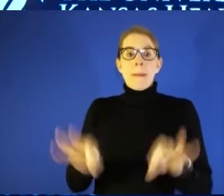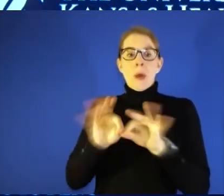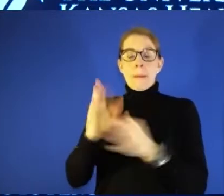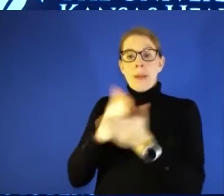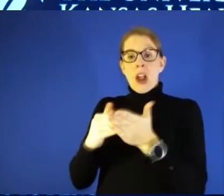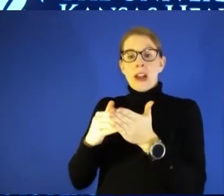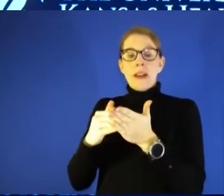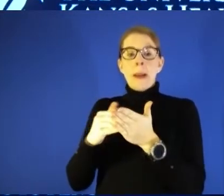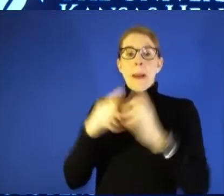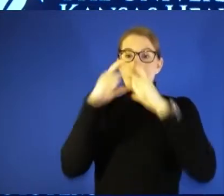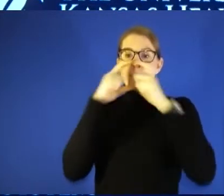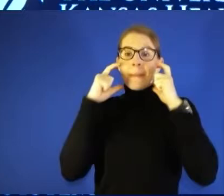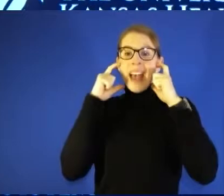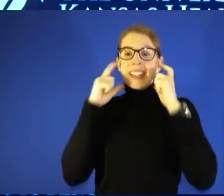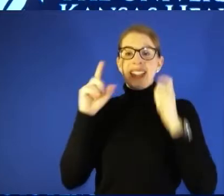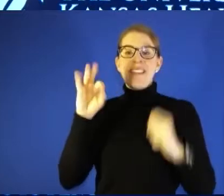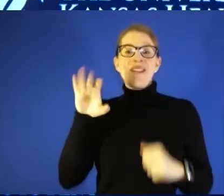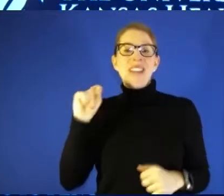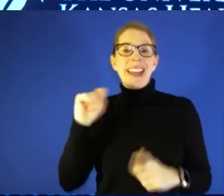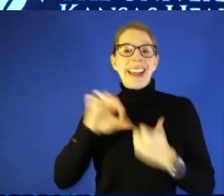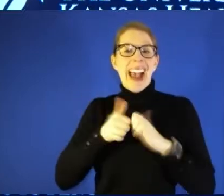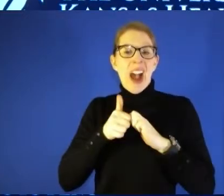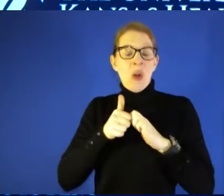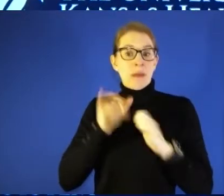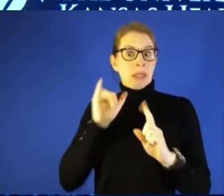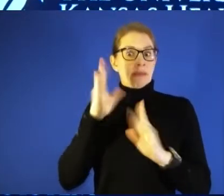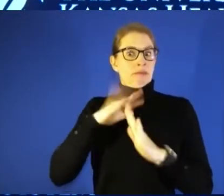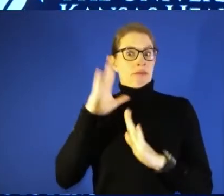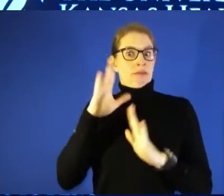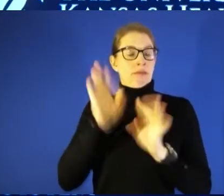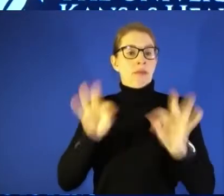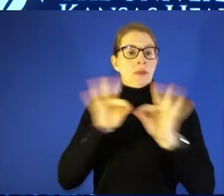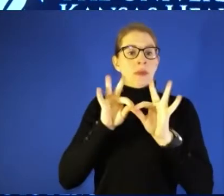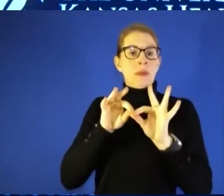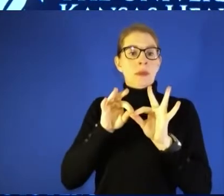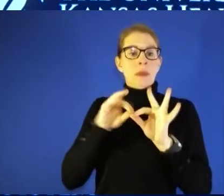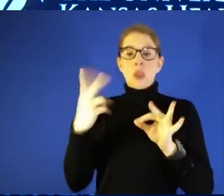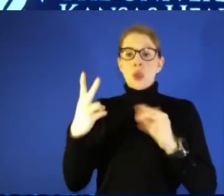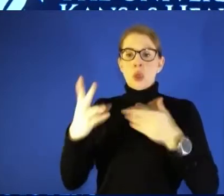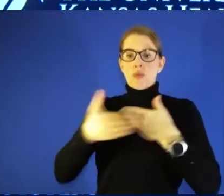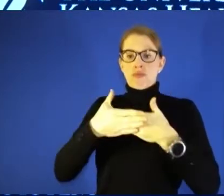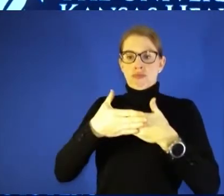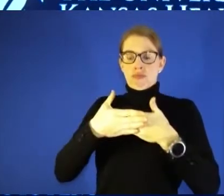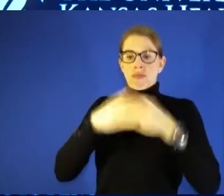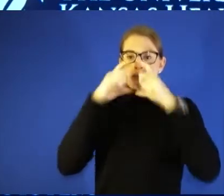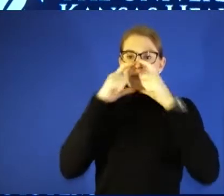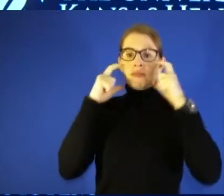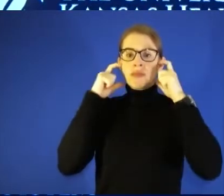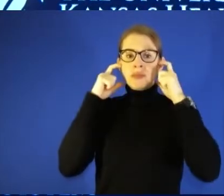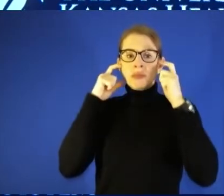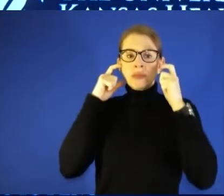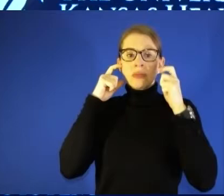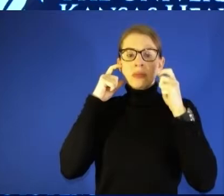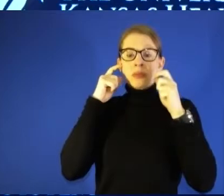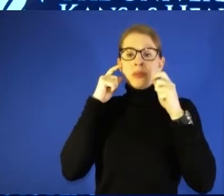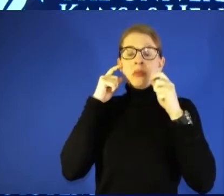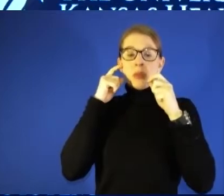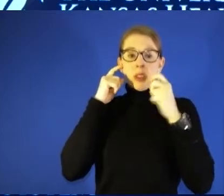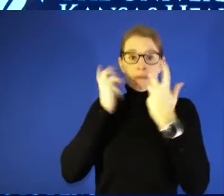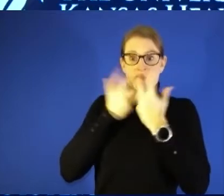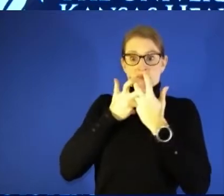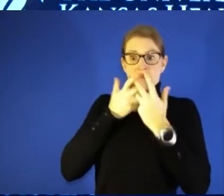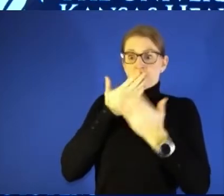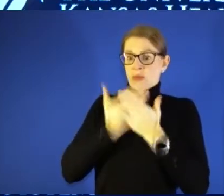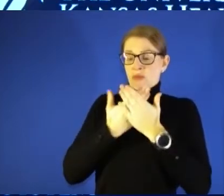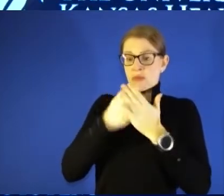fitted. So you might have a double layer cloth mask that's very tightly woven, and it fits your face very well. It covers